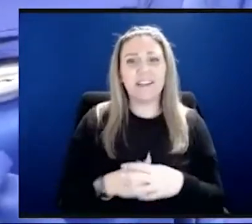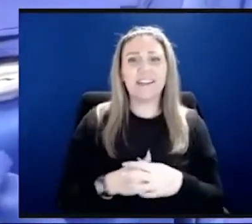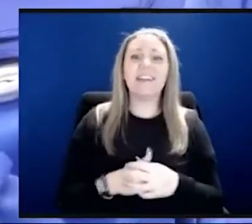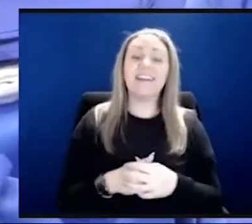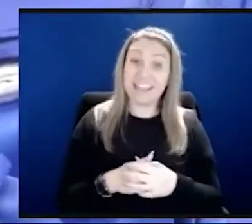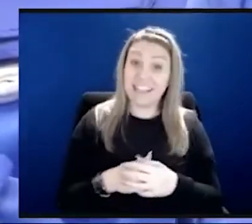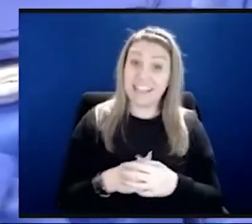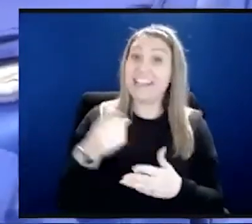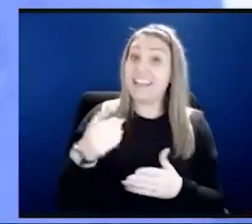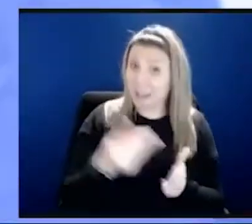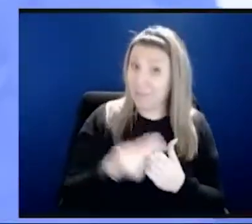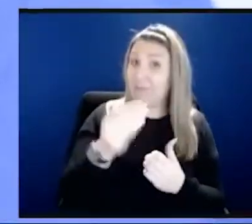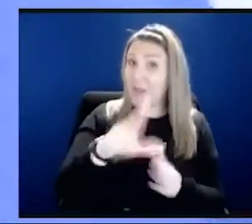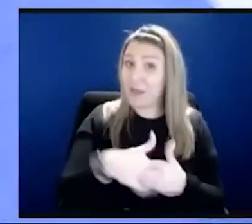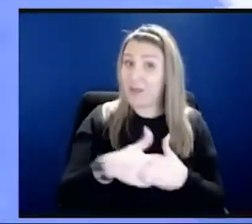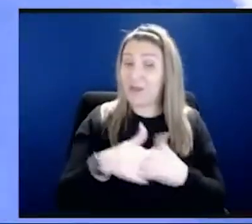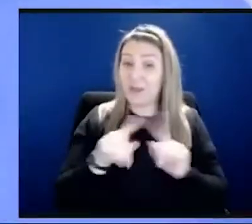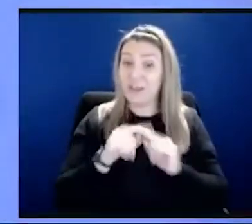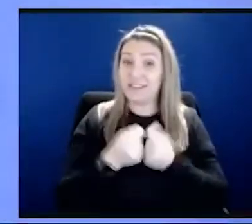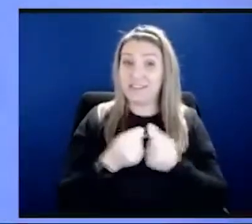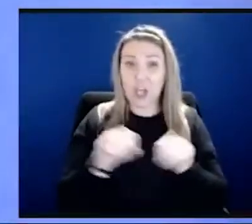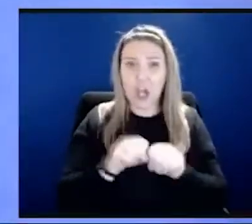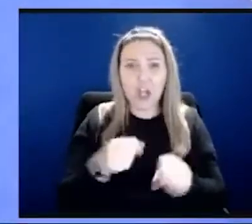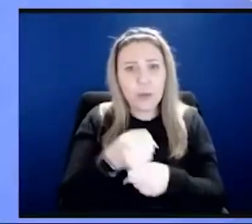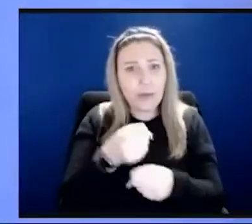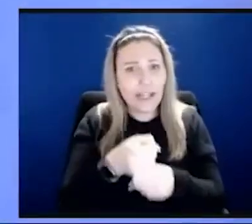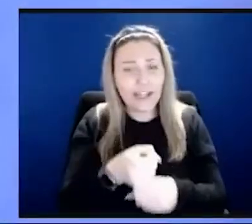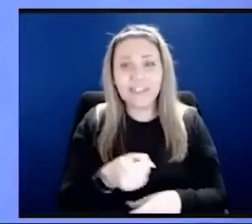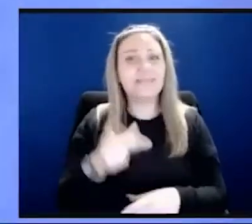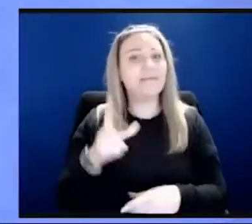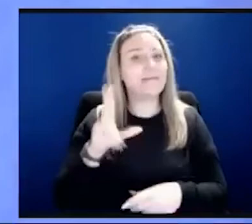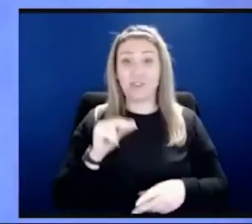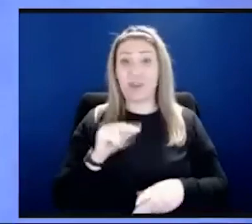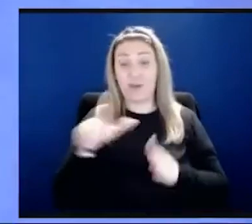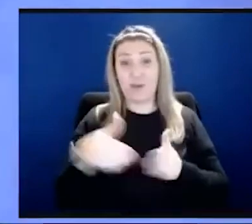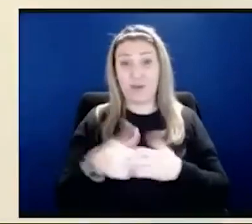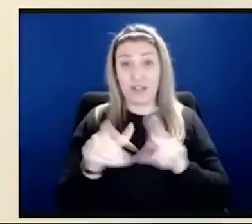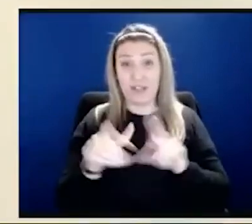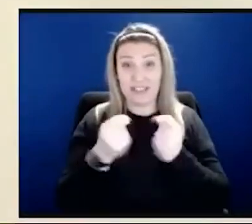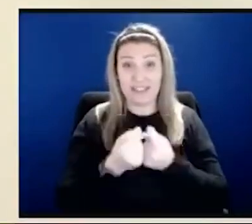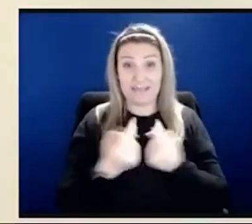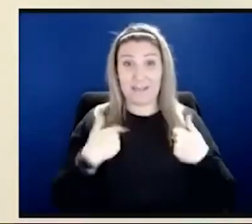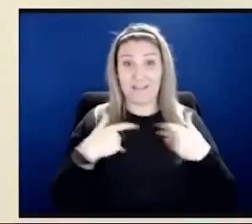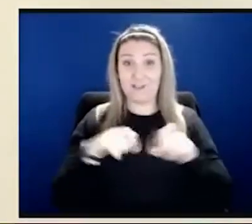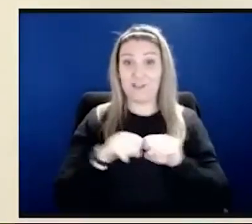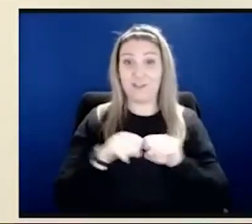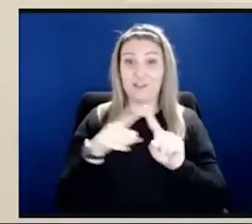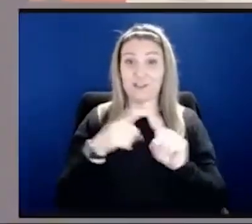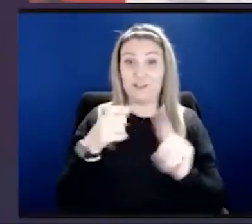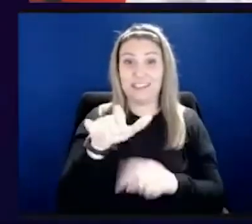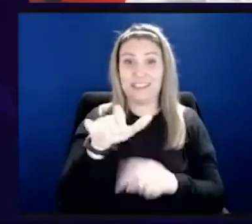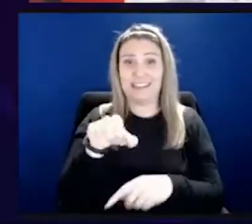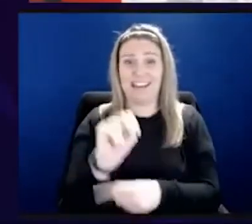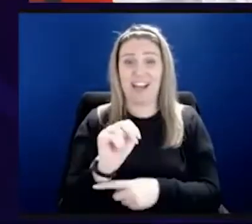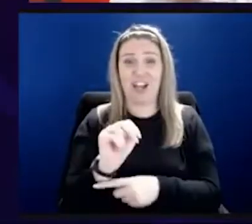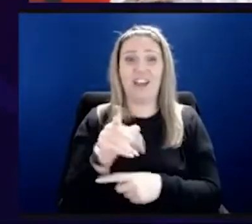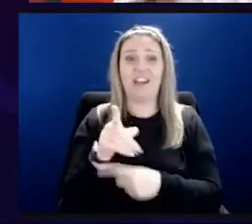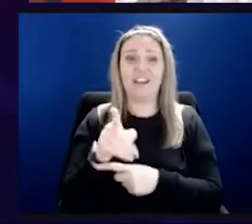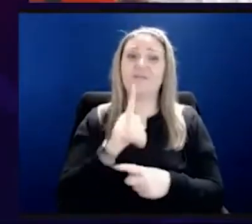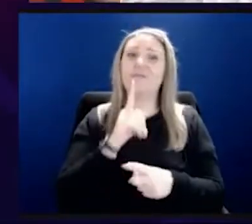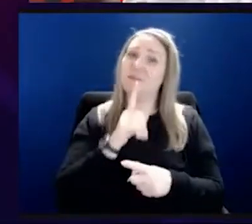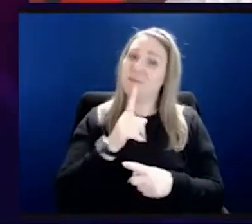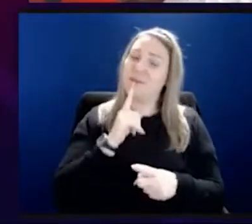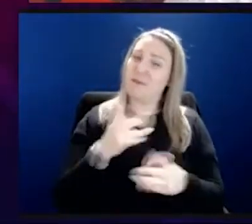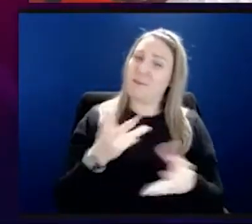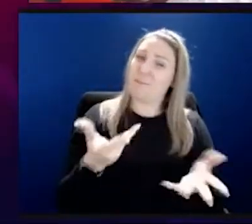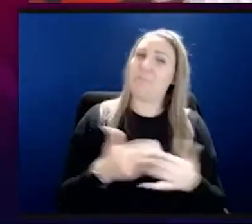whole team shoes. So Are you kidding? Yeah, there's a whole team of people that have shoes from Garen. You know, he's been very good to, you know, it takes